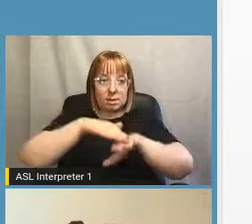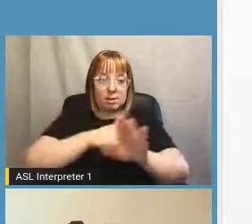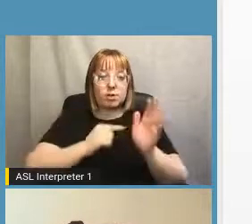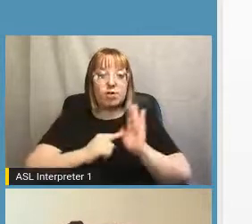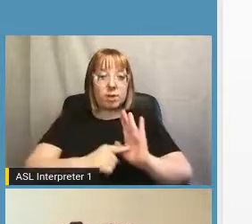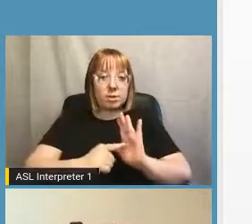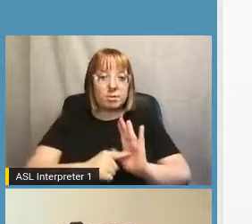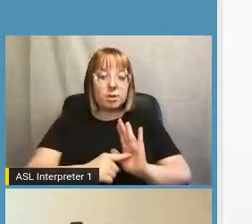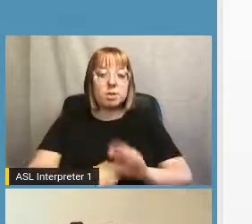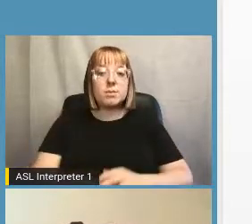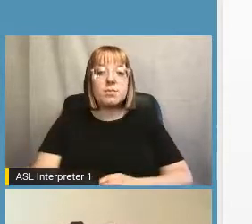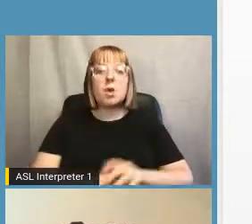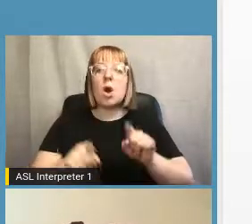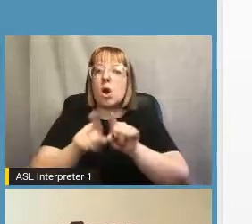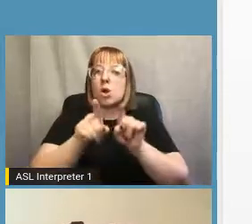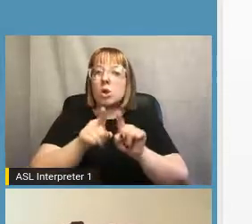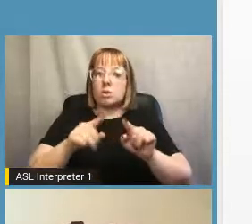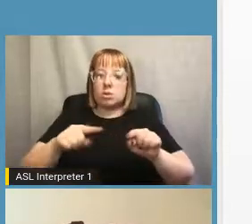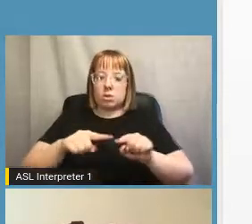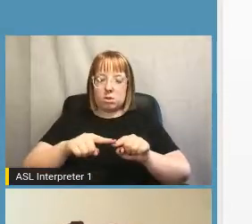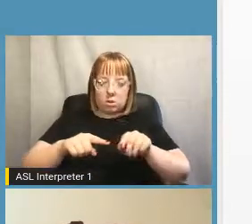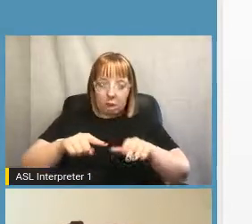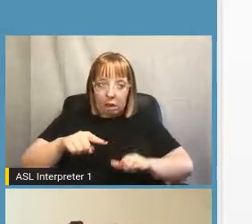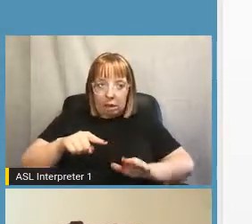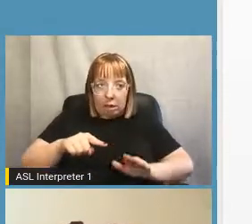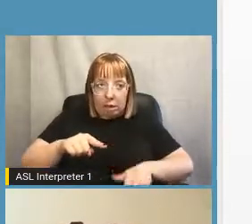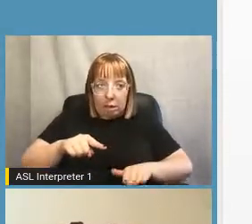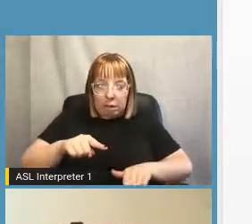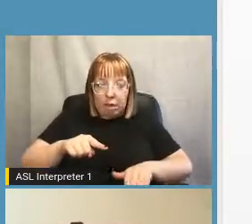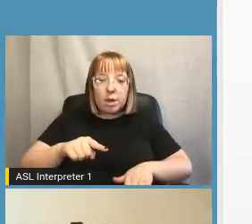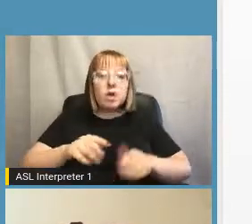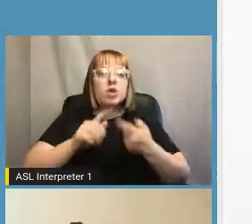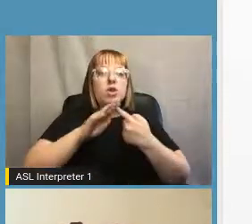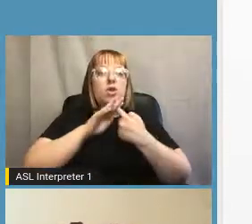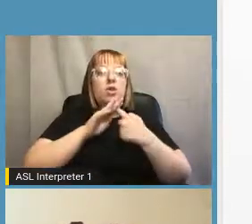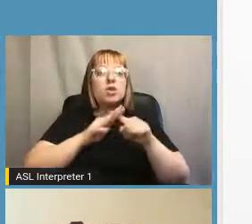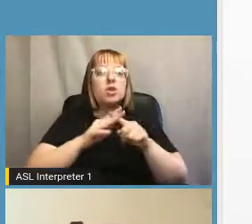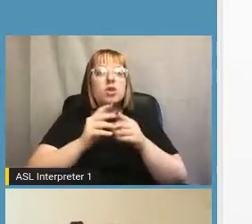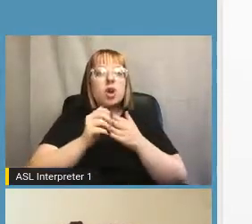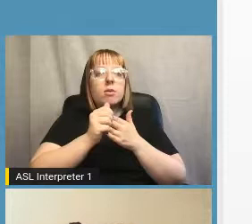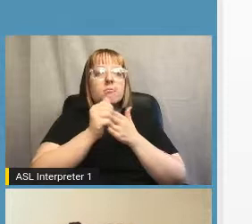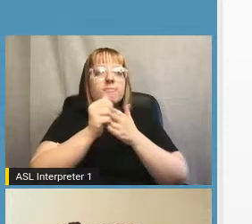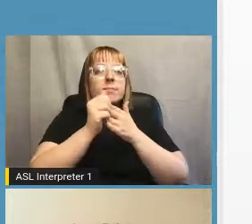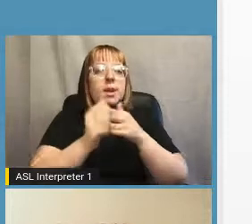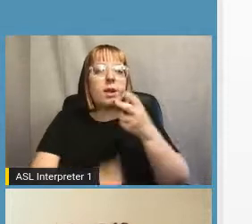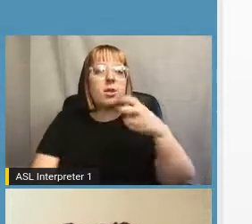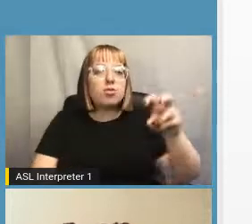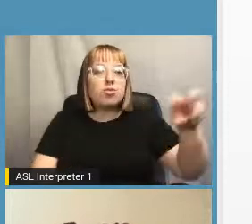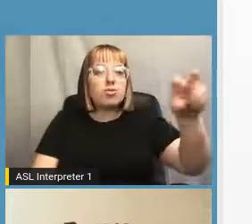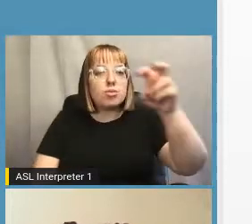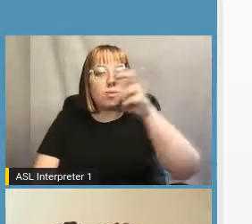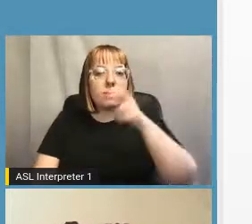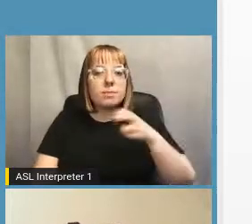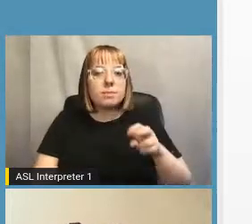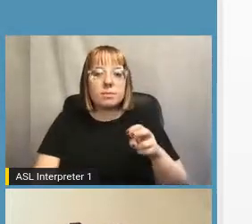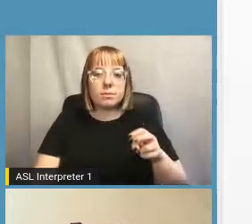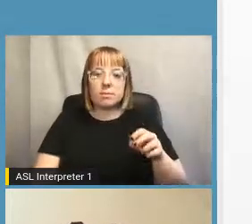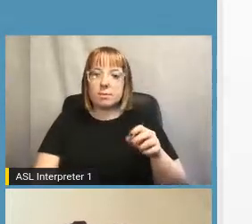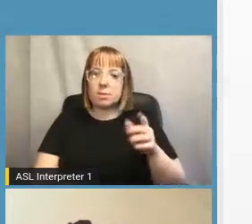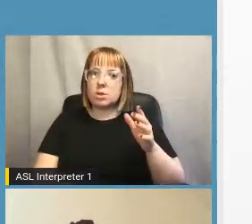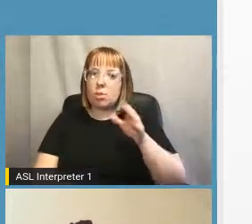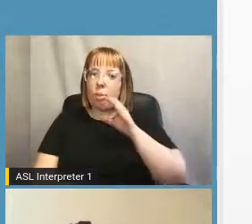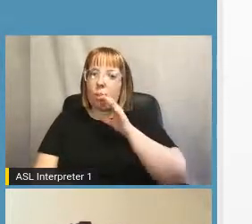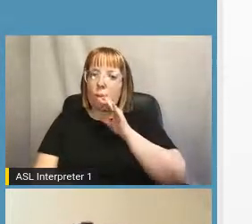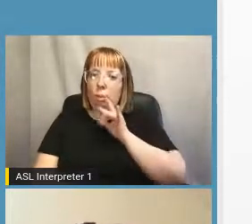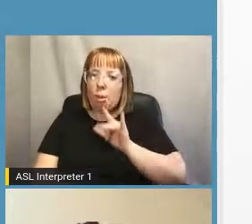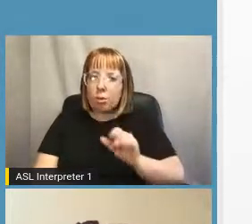There's also another button at the bottom that says start a guided tour. And you'll see there's possibly an option. This is an old show, so I'm